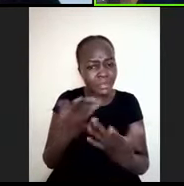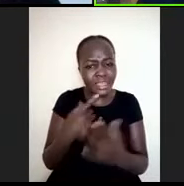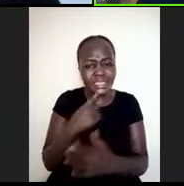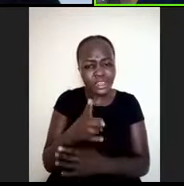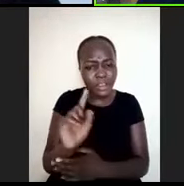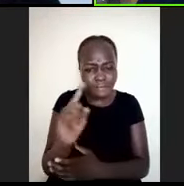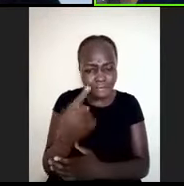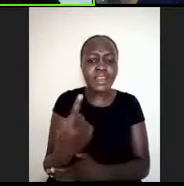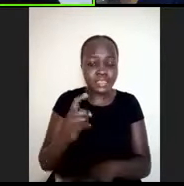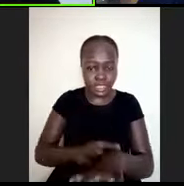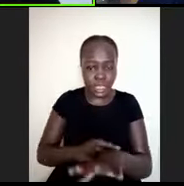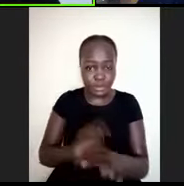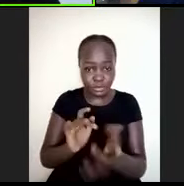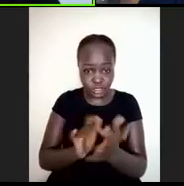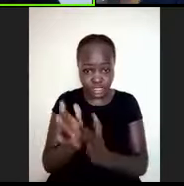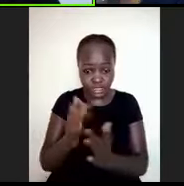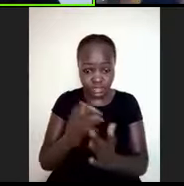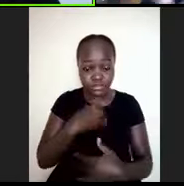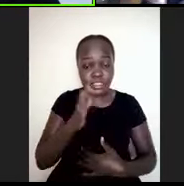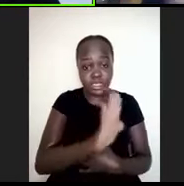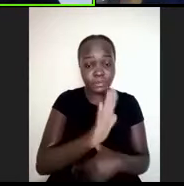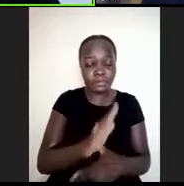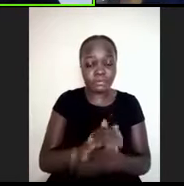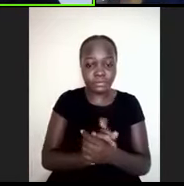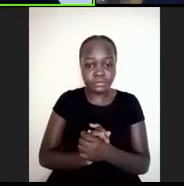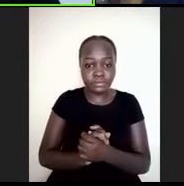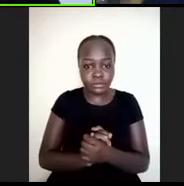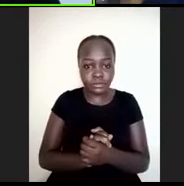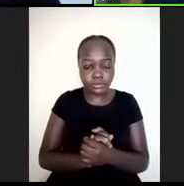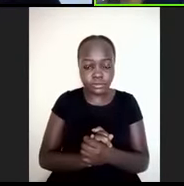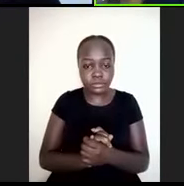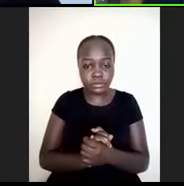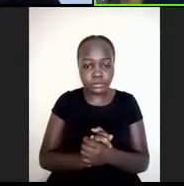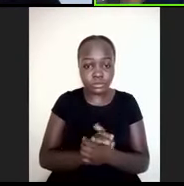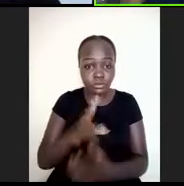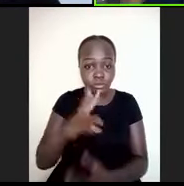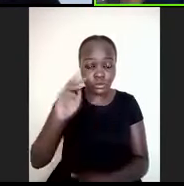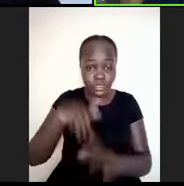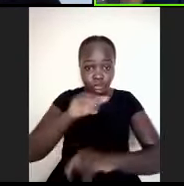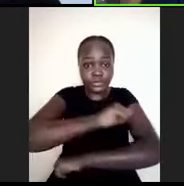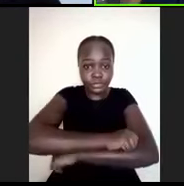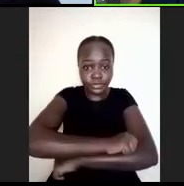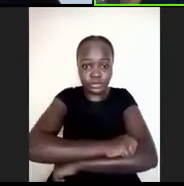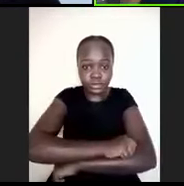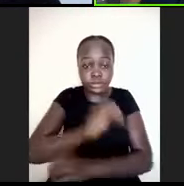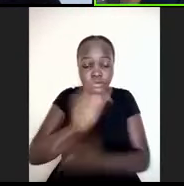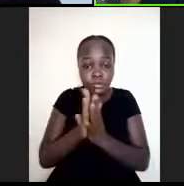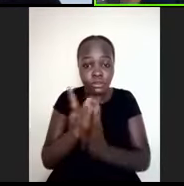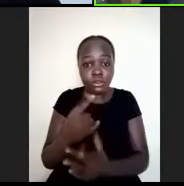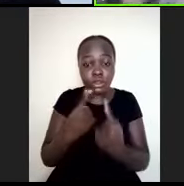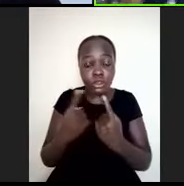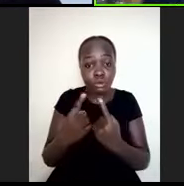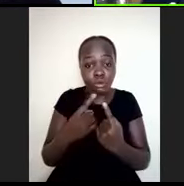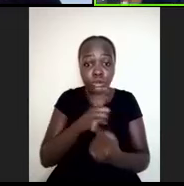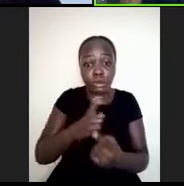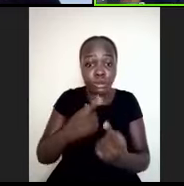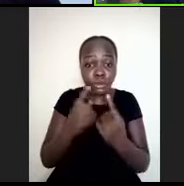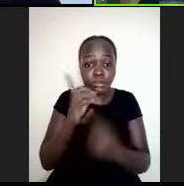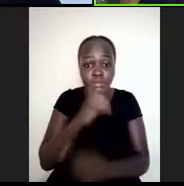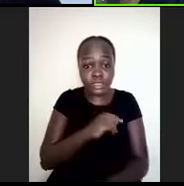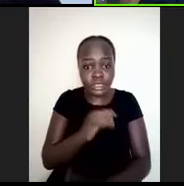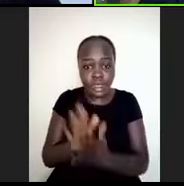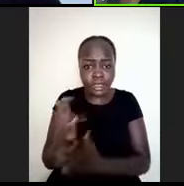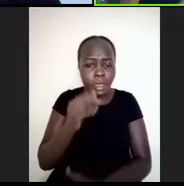Jesus visited him. Yeah. He was in school and the Lord talked to him. So he comes home,